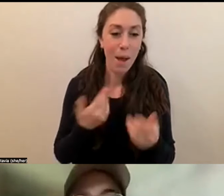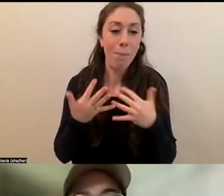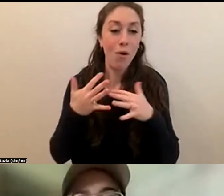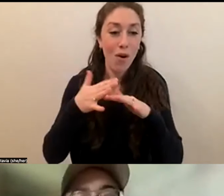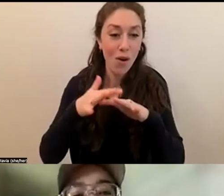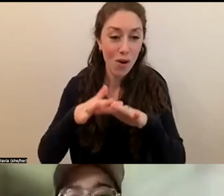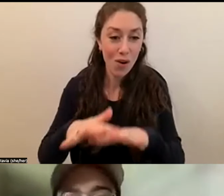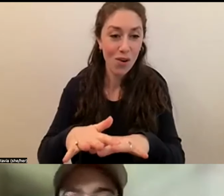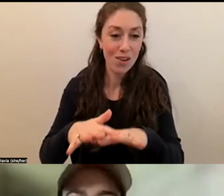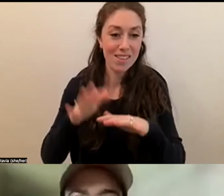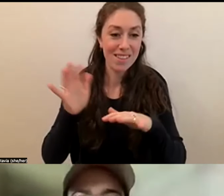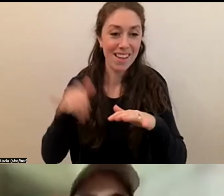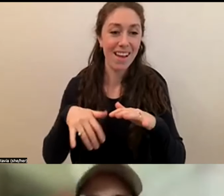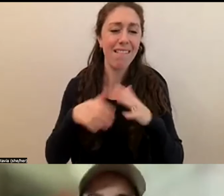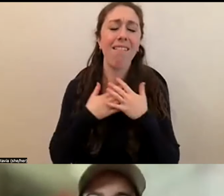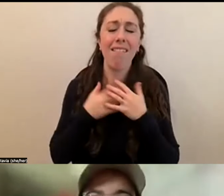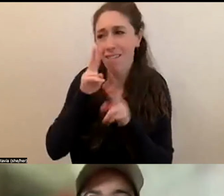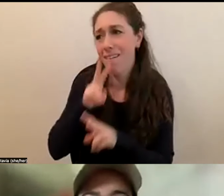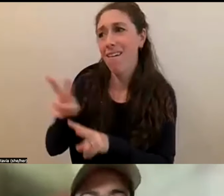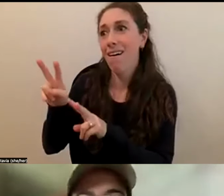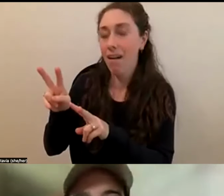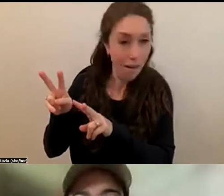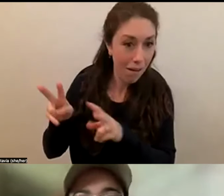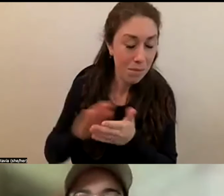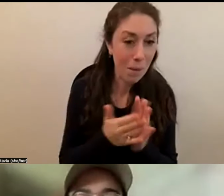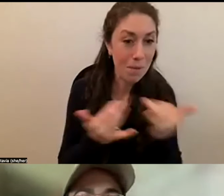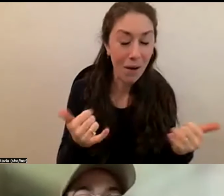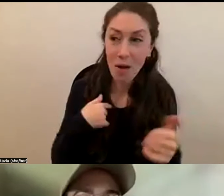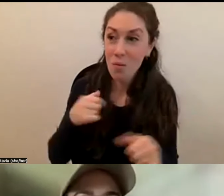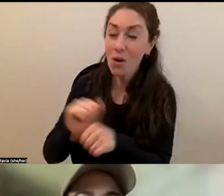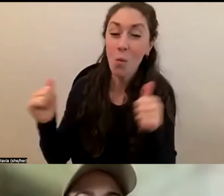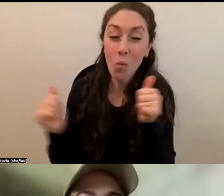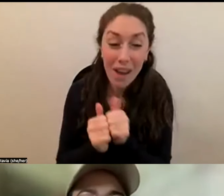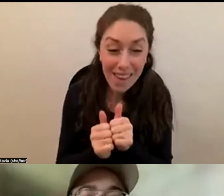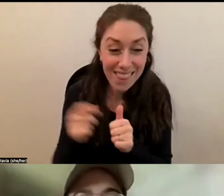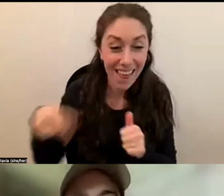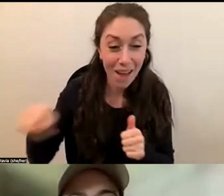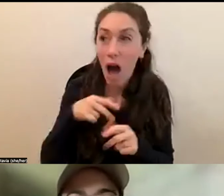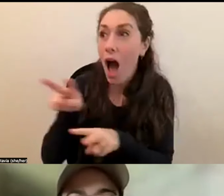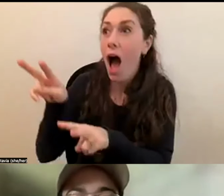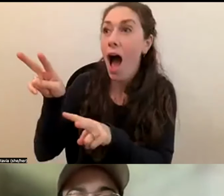just the admiration I had from afar to now being able to work with them in this home movie